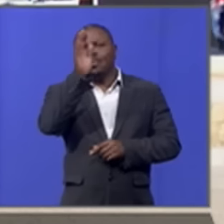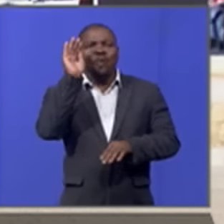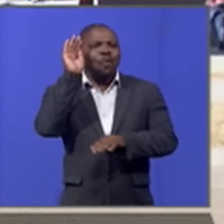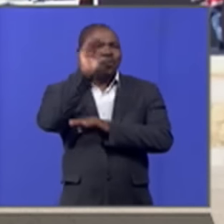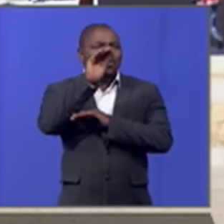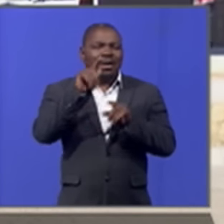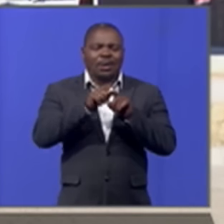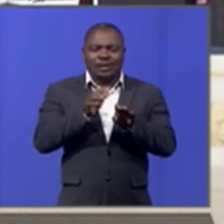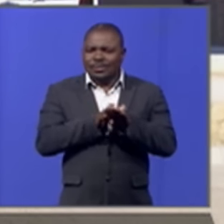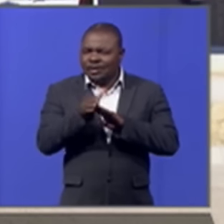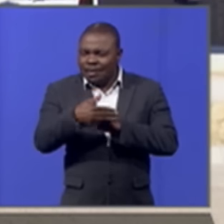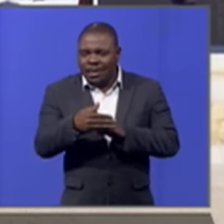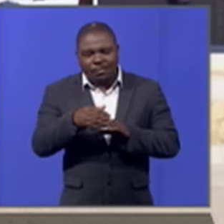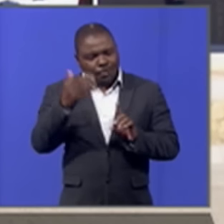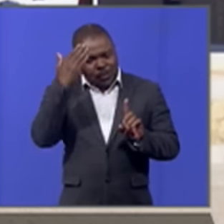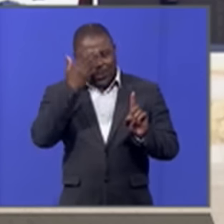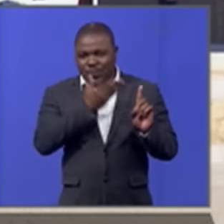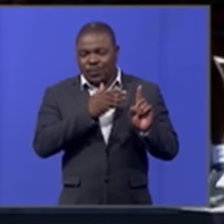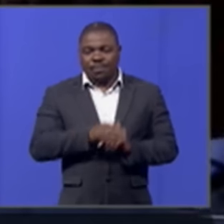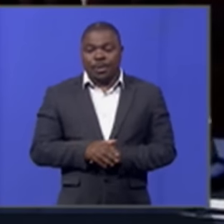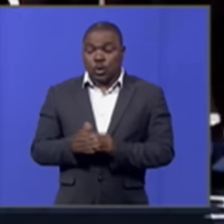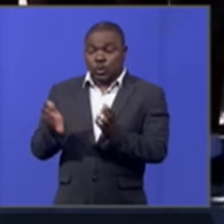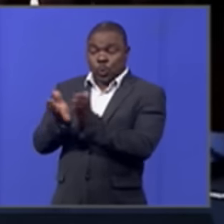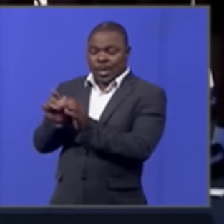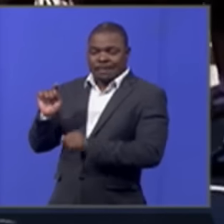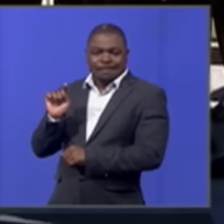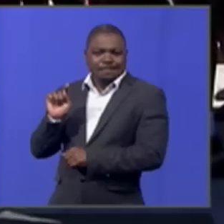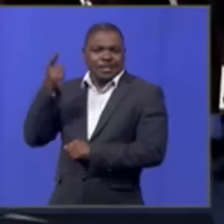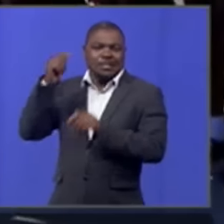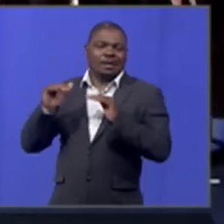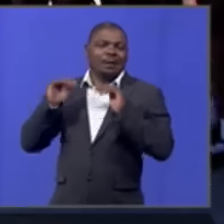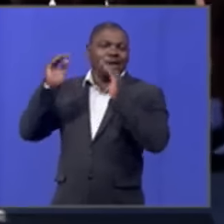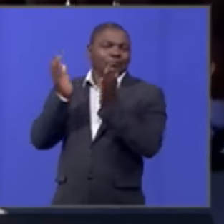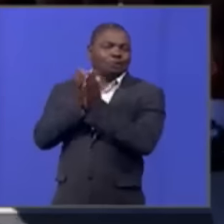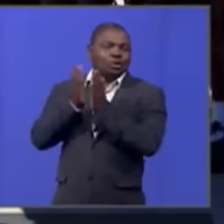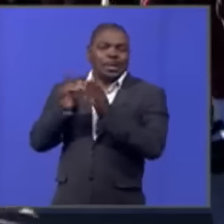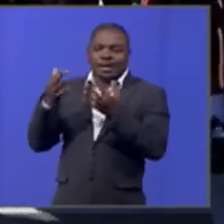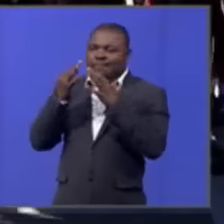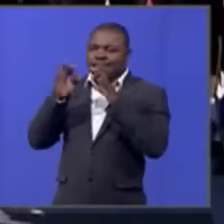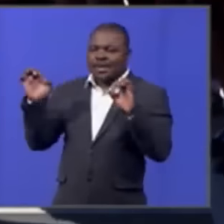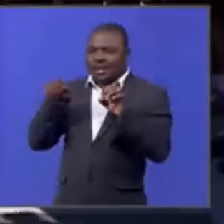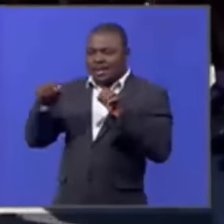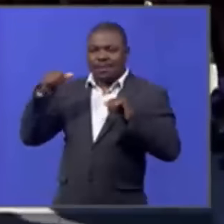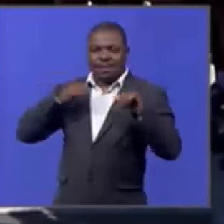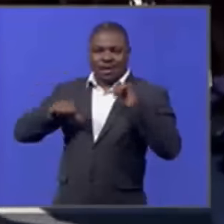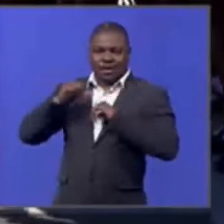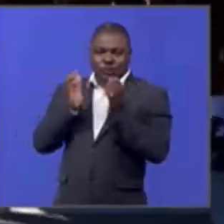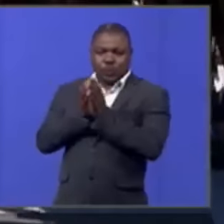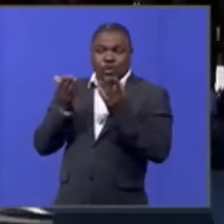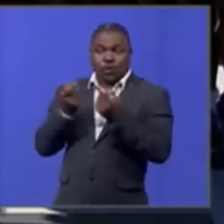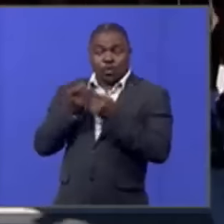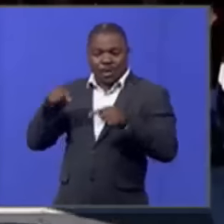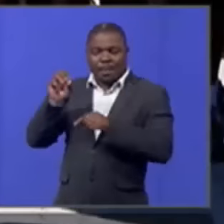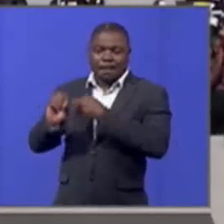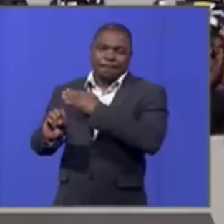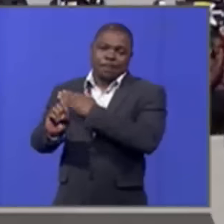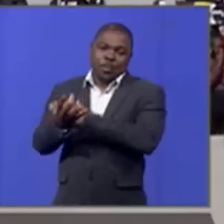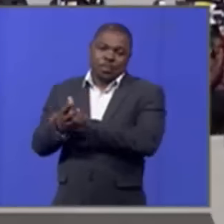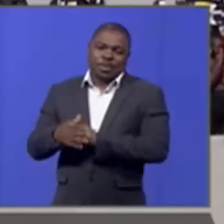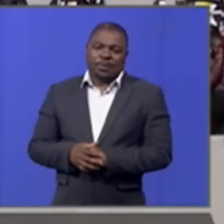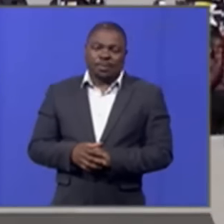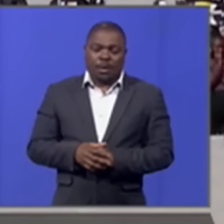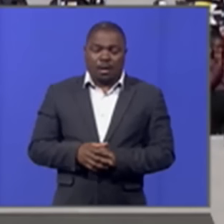in Jamaica. Sekolo seno ke sa ntlha se segolo se se sa duelelweng sa tiragatso kwa Mpumalanga.